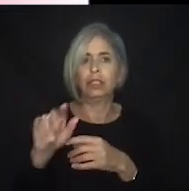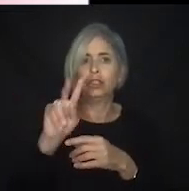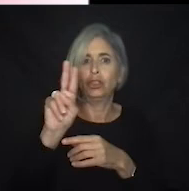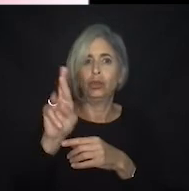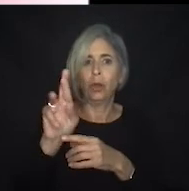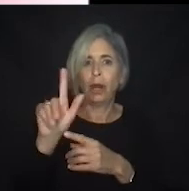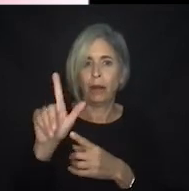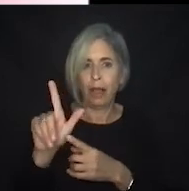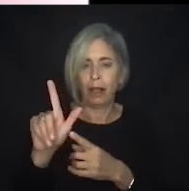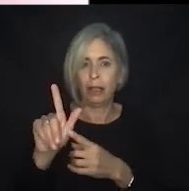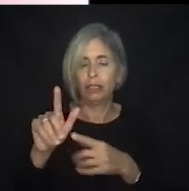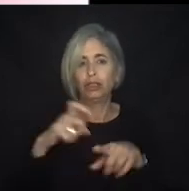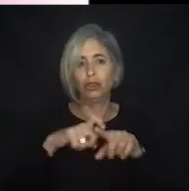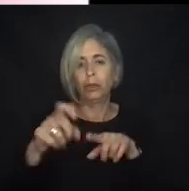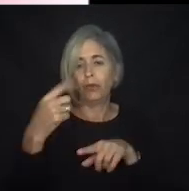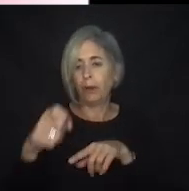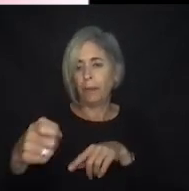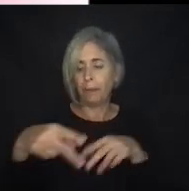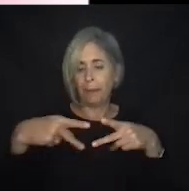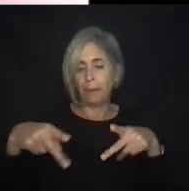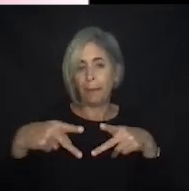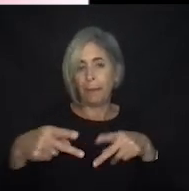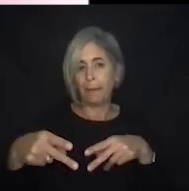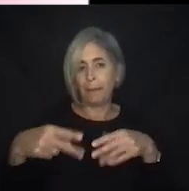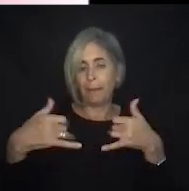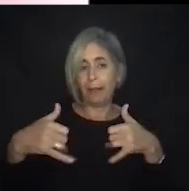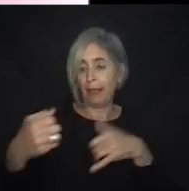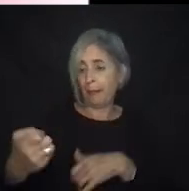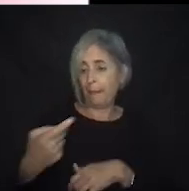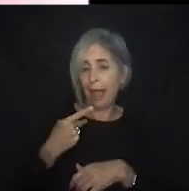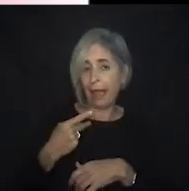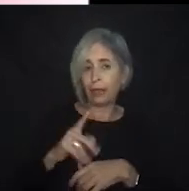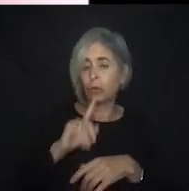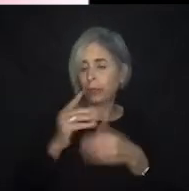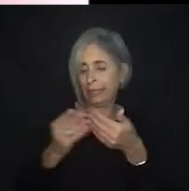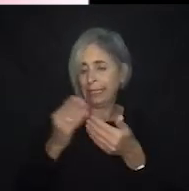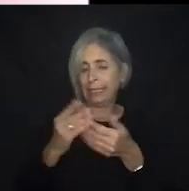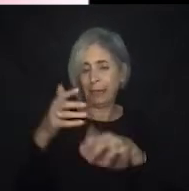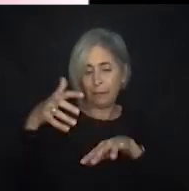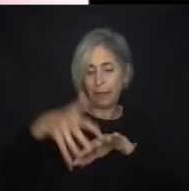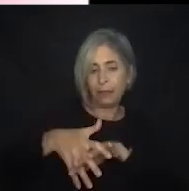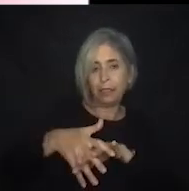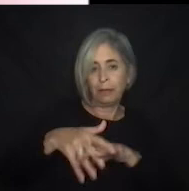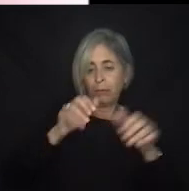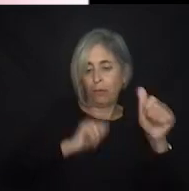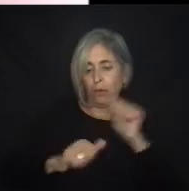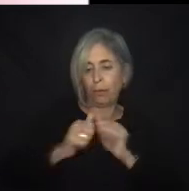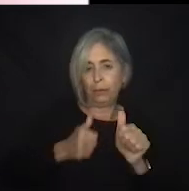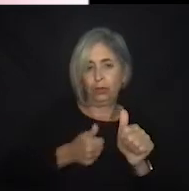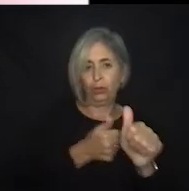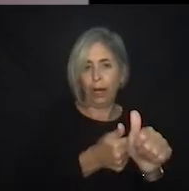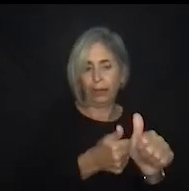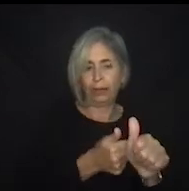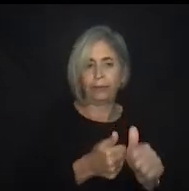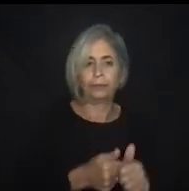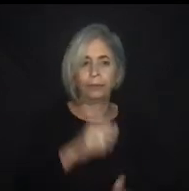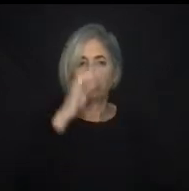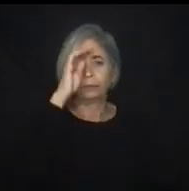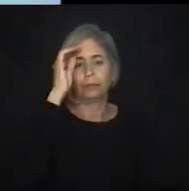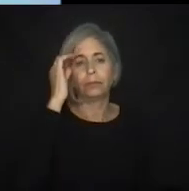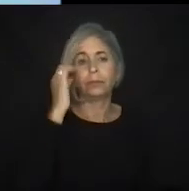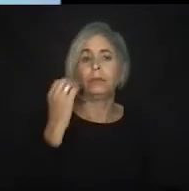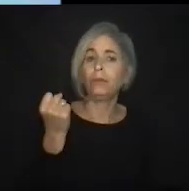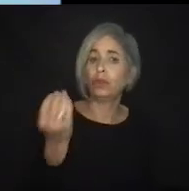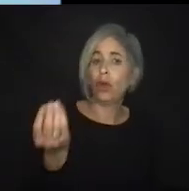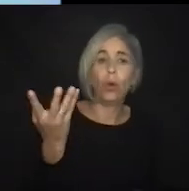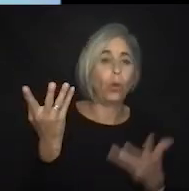to easily access the stream for playback anywhere, and it provides really easy built-in performance tracking.